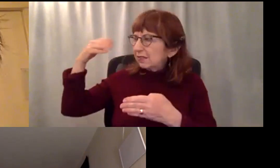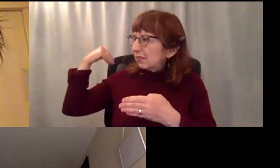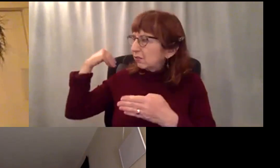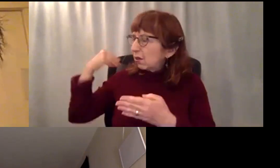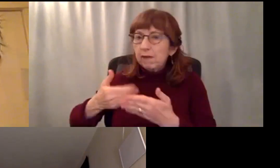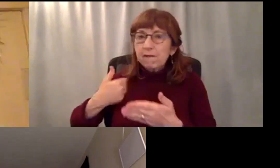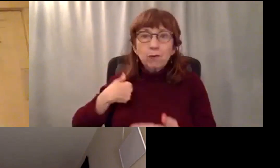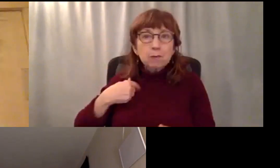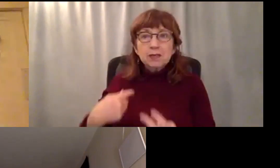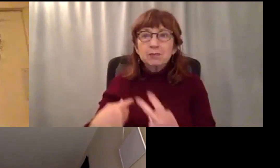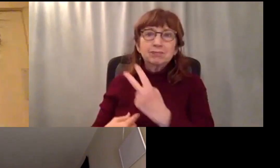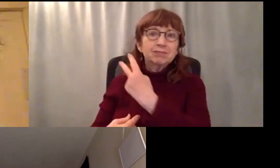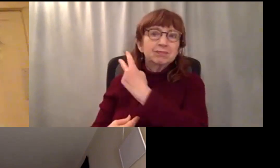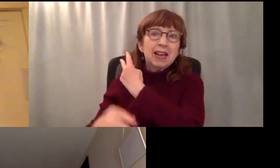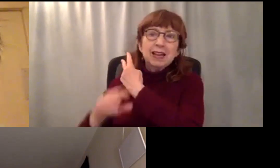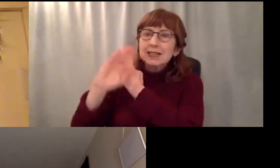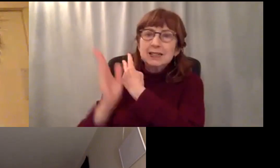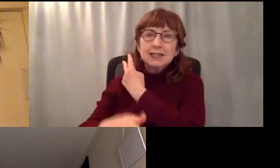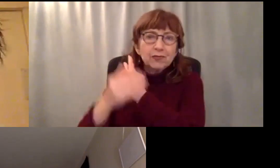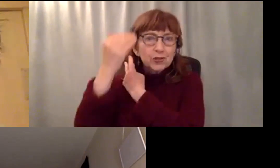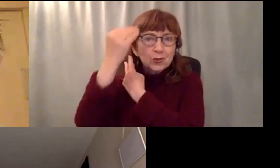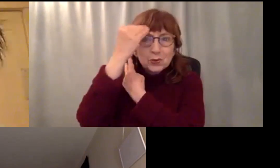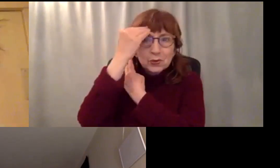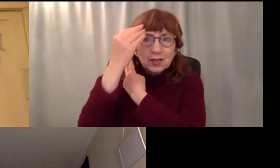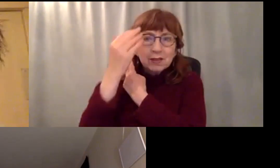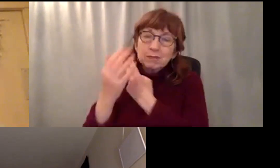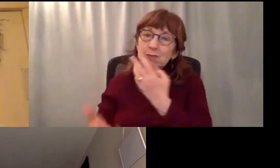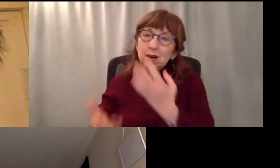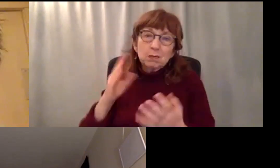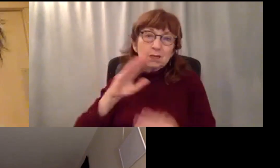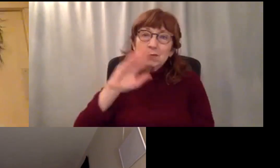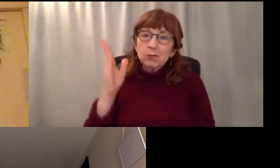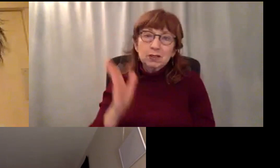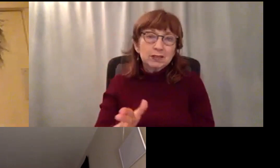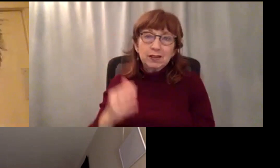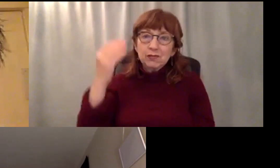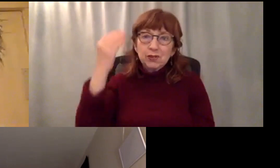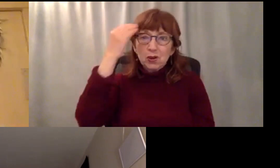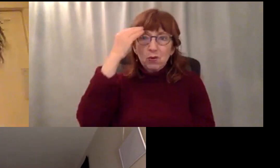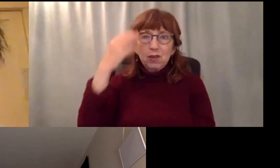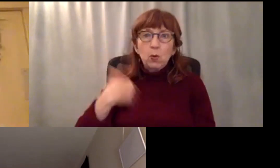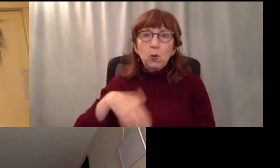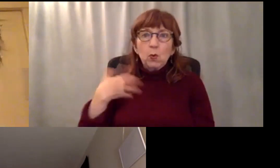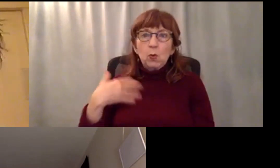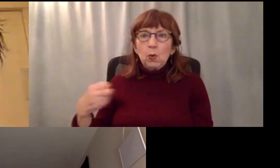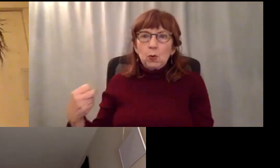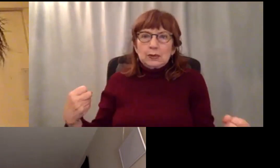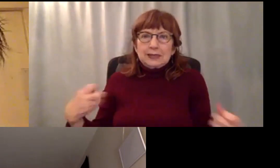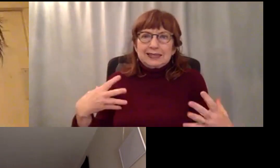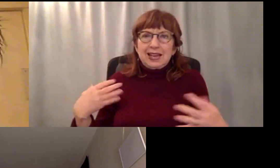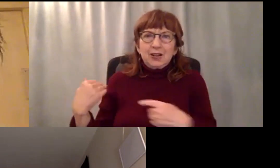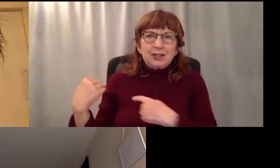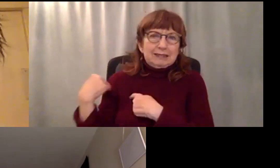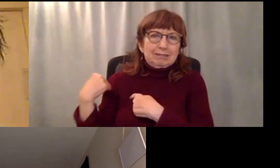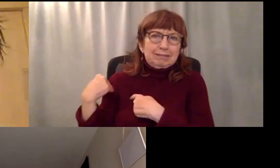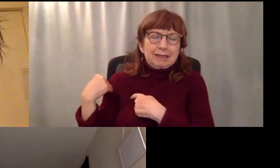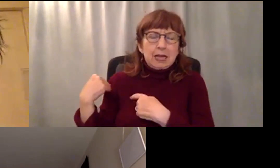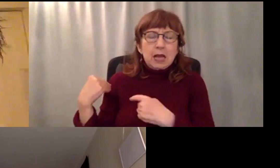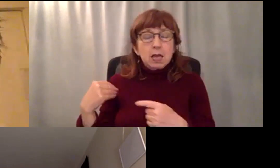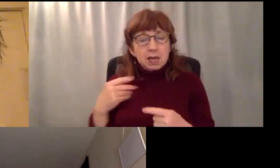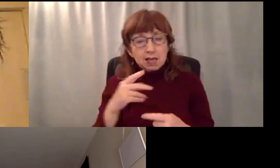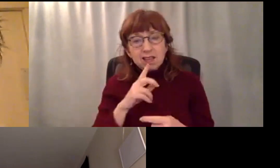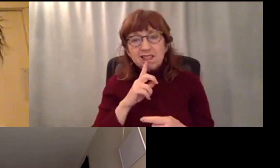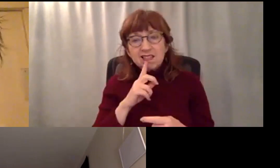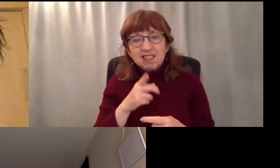had never known and will probably never know is kind of a scary reminder that like there's